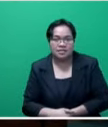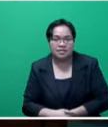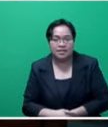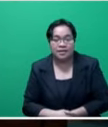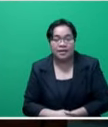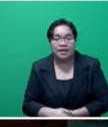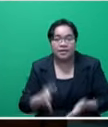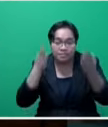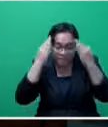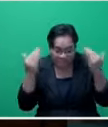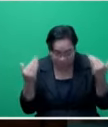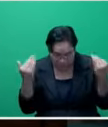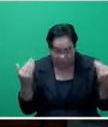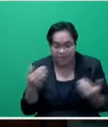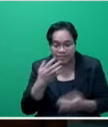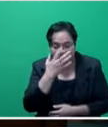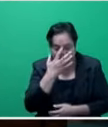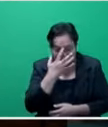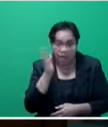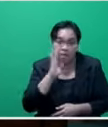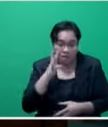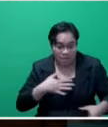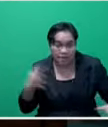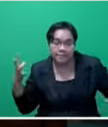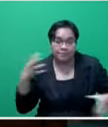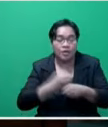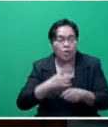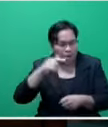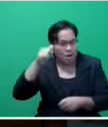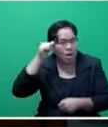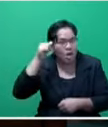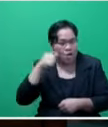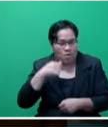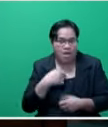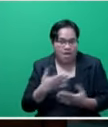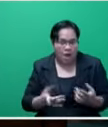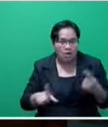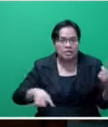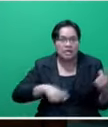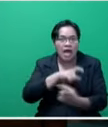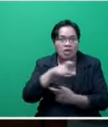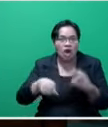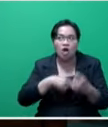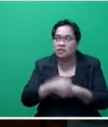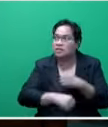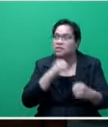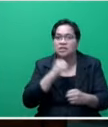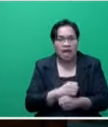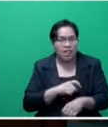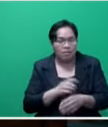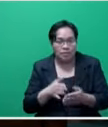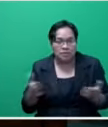Mr. Speaker, sir, before I conclude, we all know that we are in the cyclone season. We have